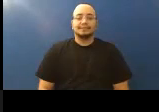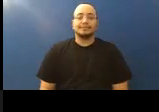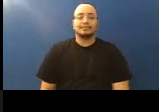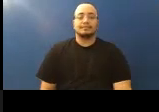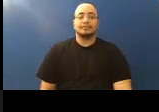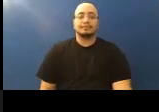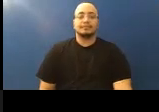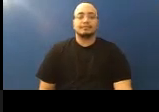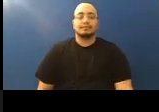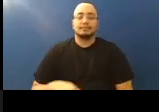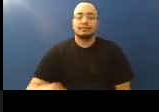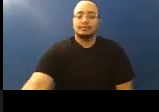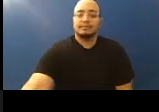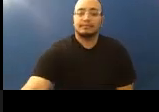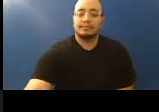Thank you, Johnny.